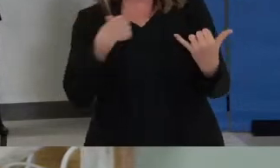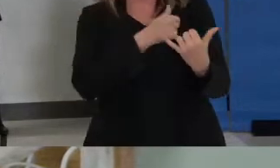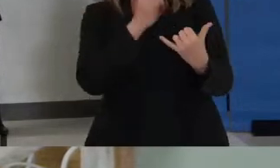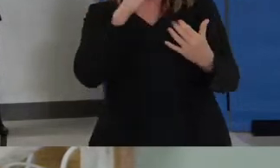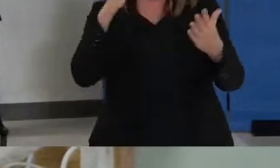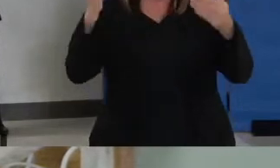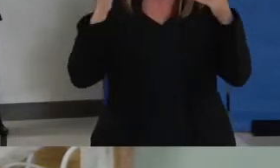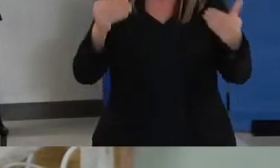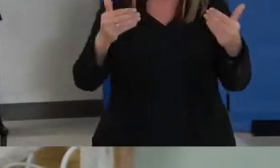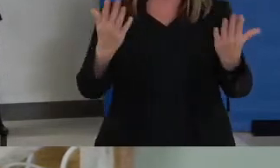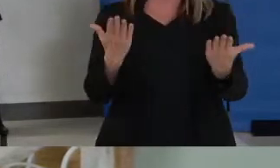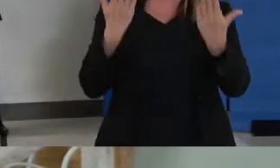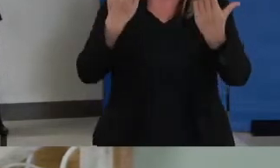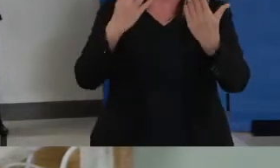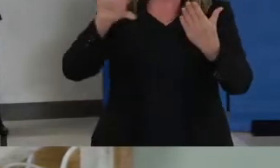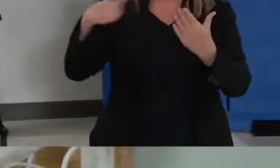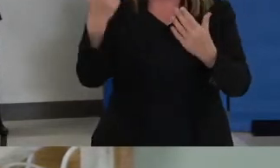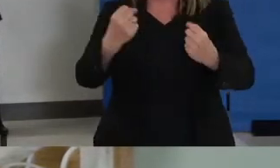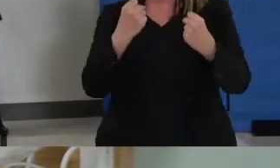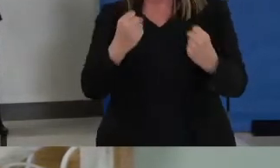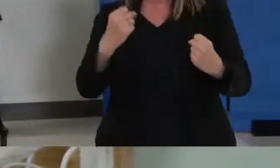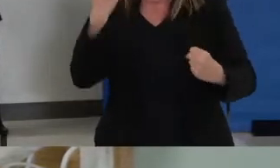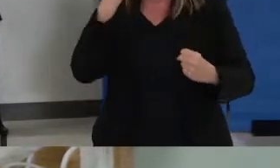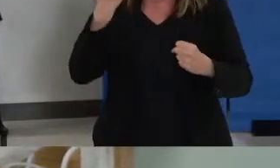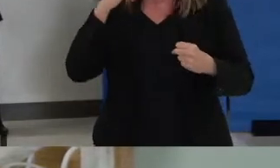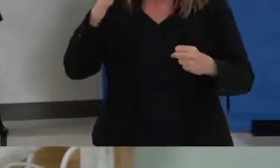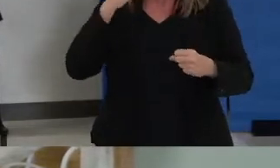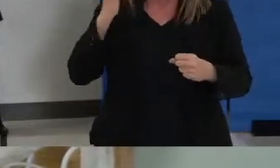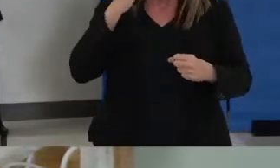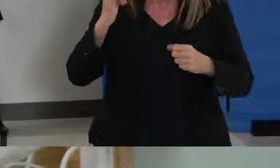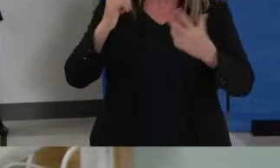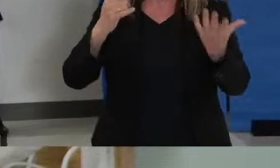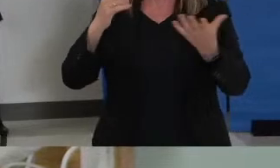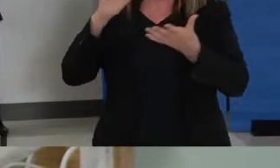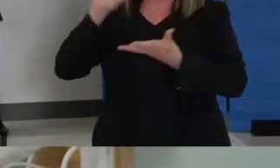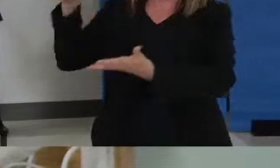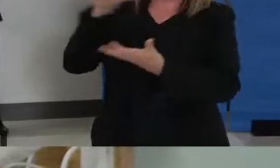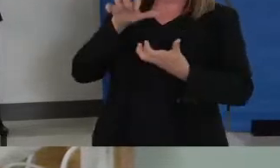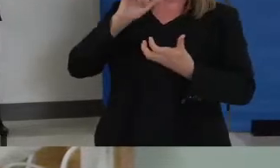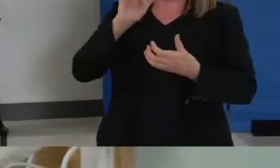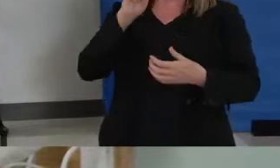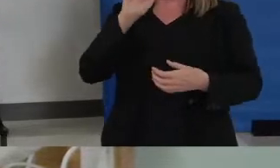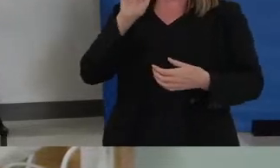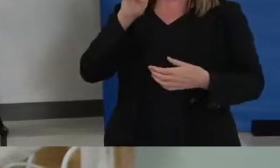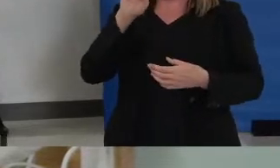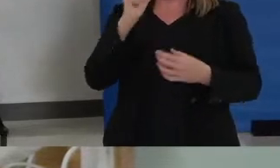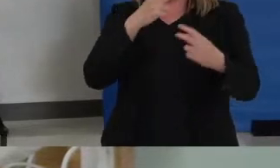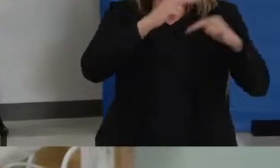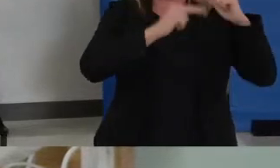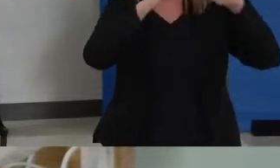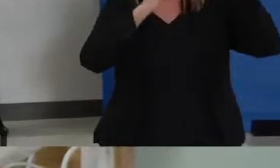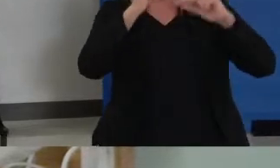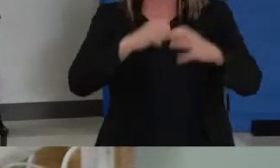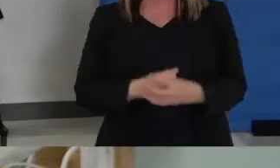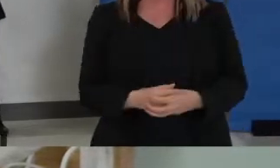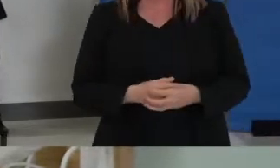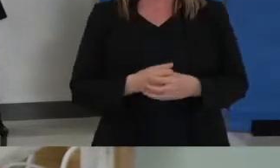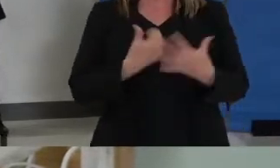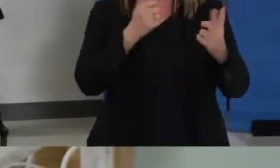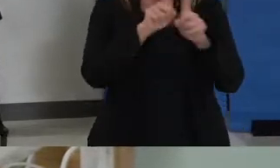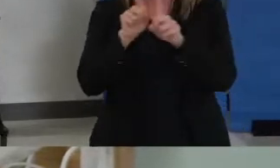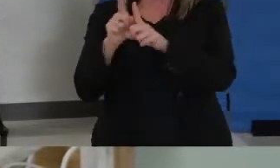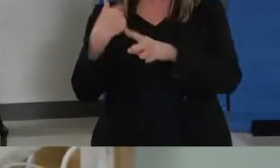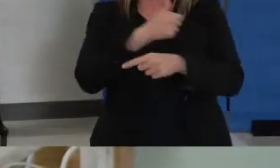with another bold idea for California to bring the resources to build those beds. On top of that, we're going to